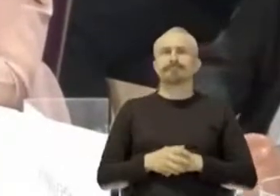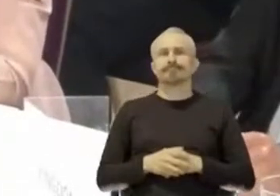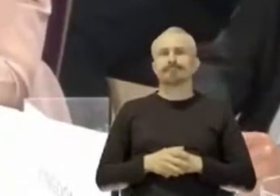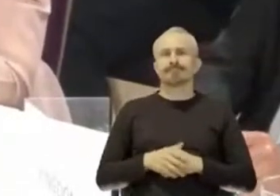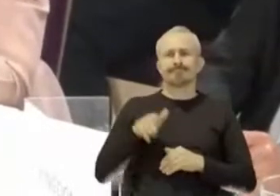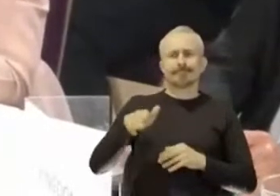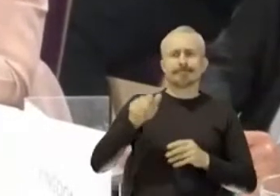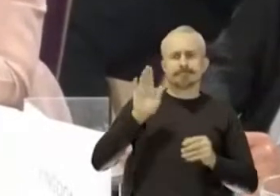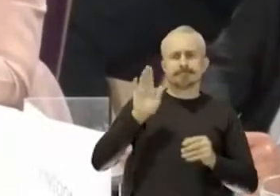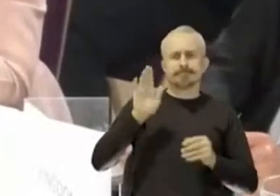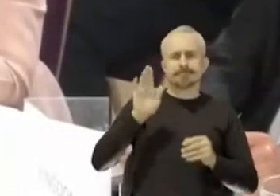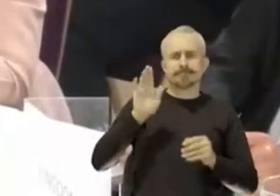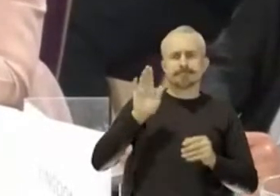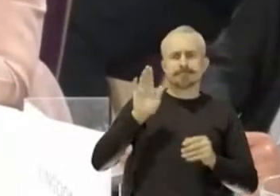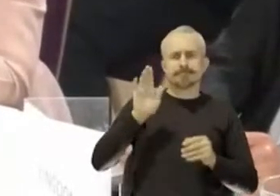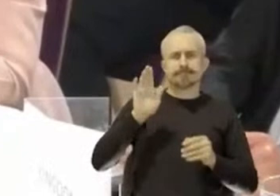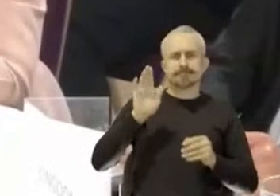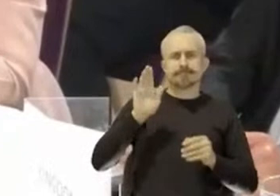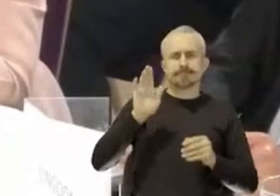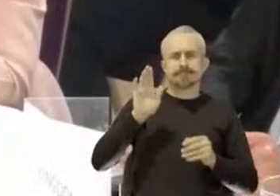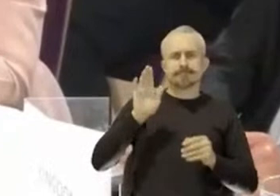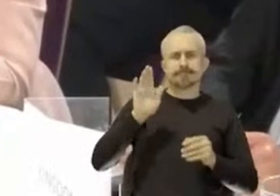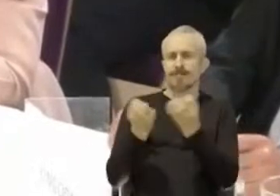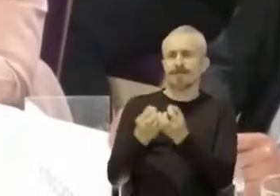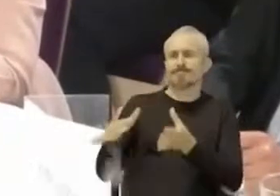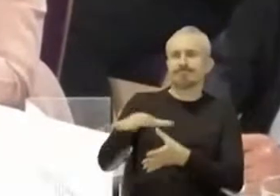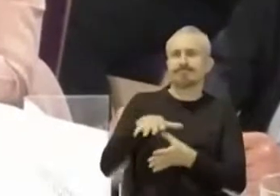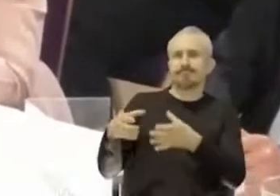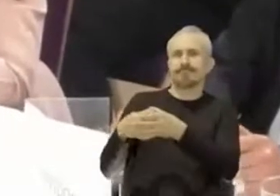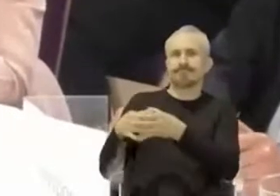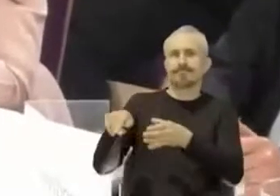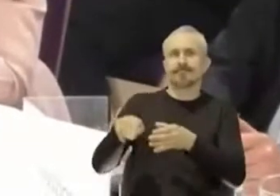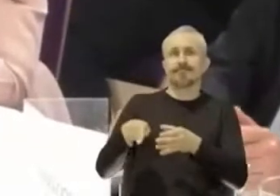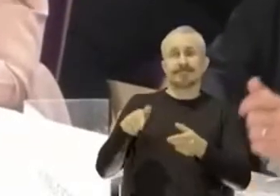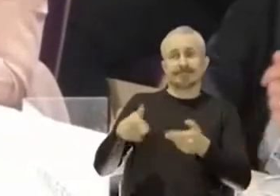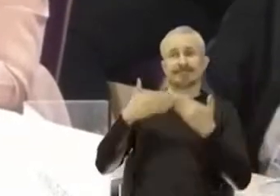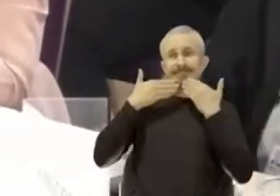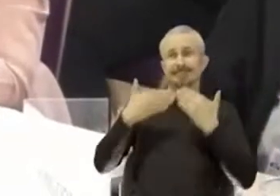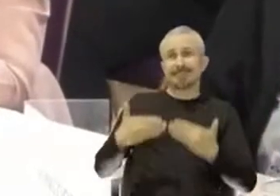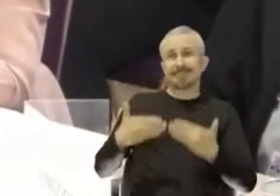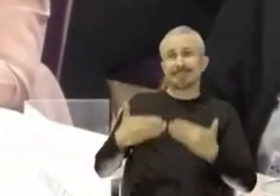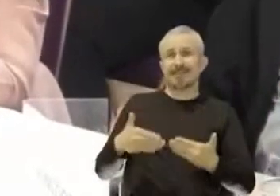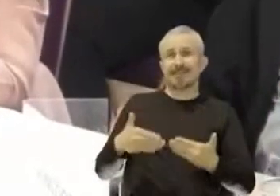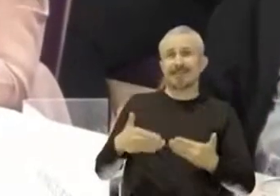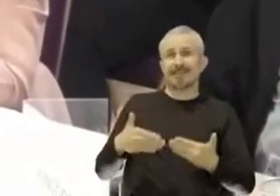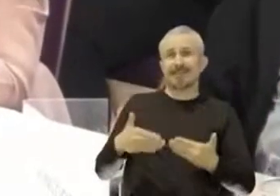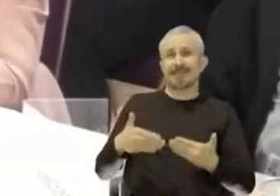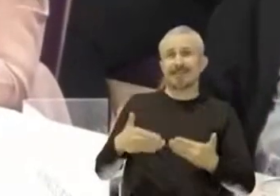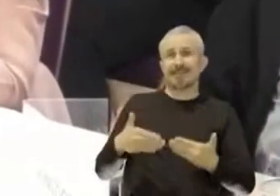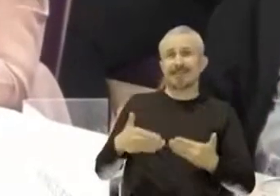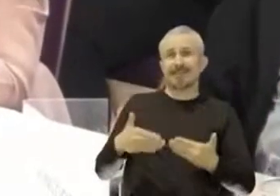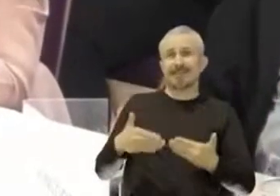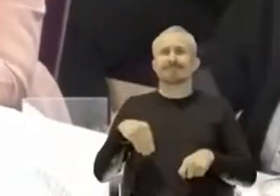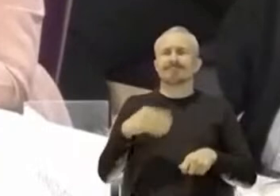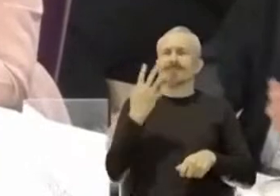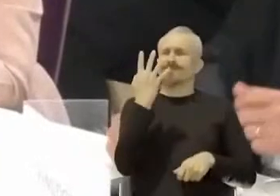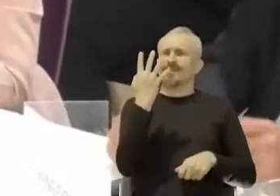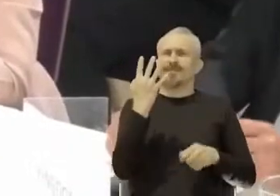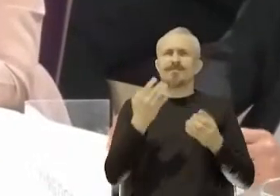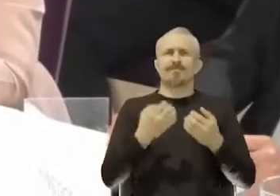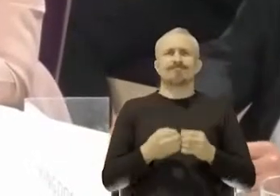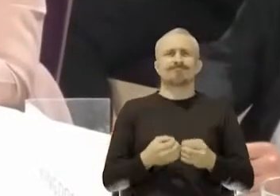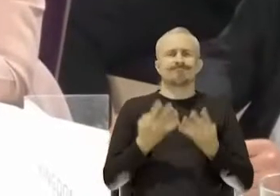changing the living conditions for such families. For that, we need to meet 4 areas: